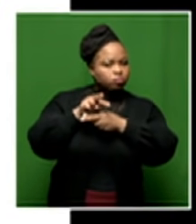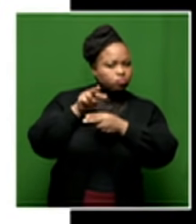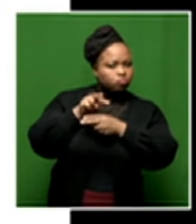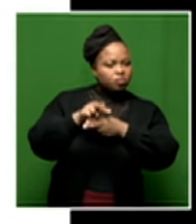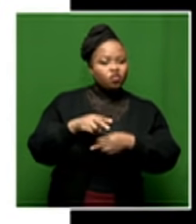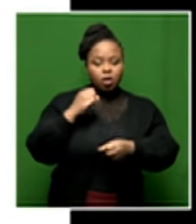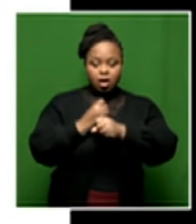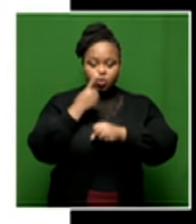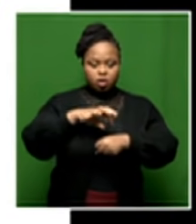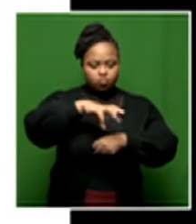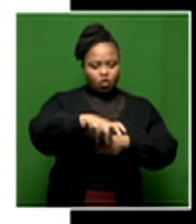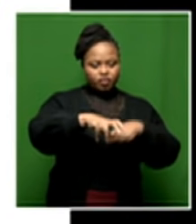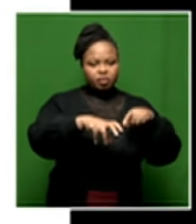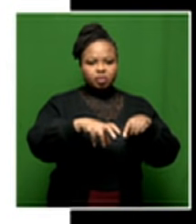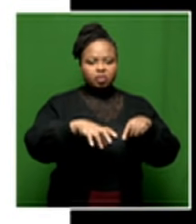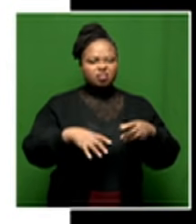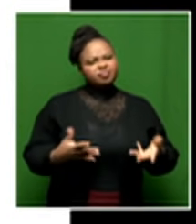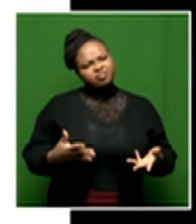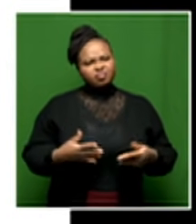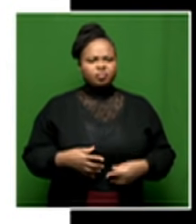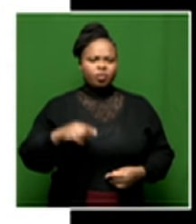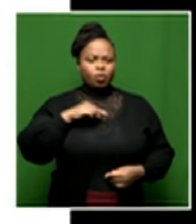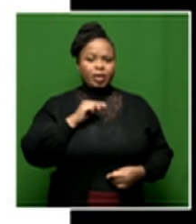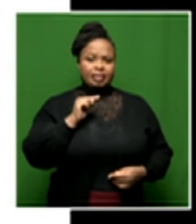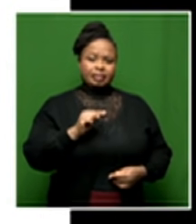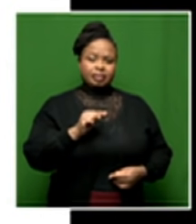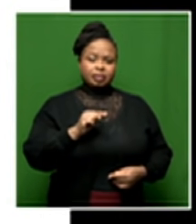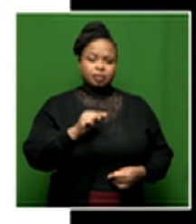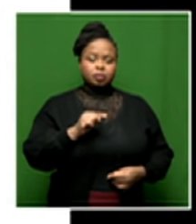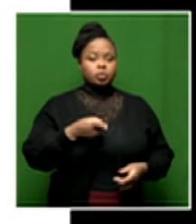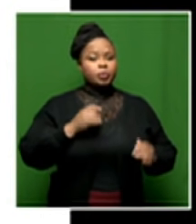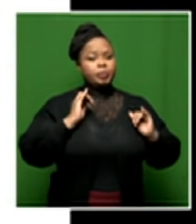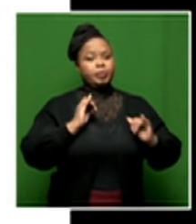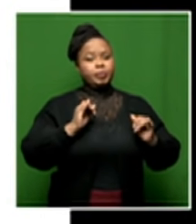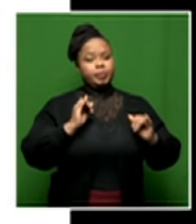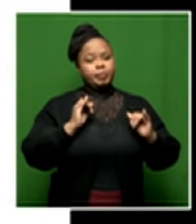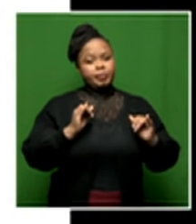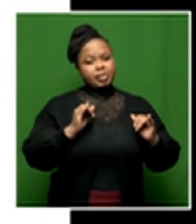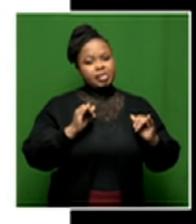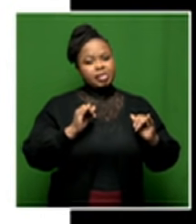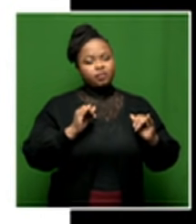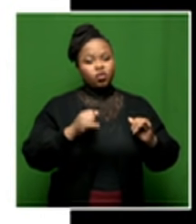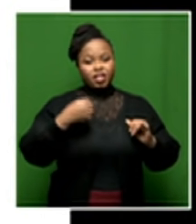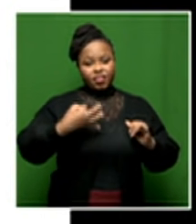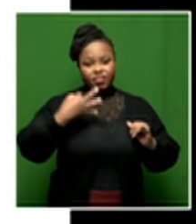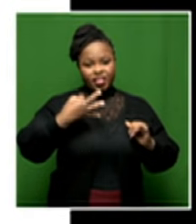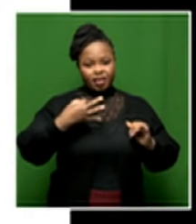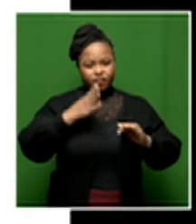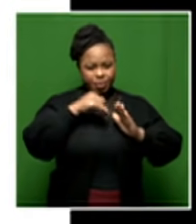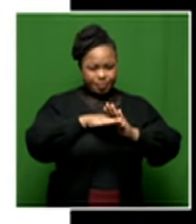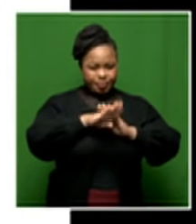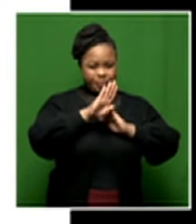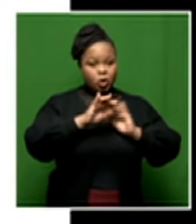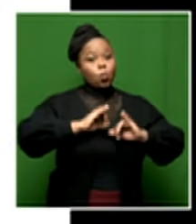So Gauteng was really the outlier in terms of the severity of the third wave or